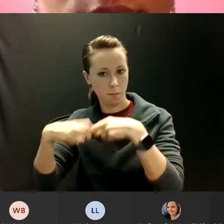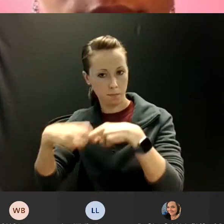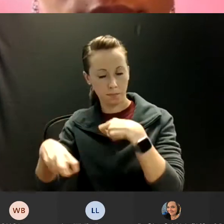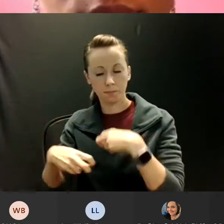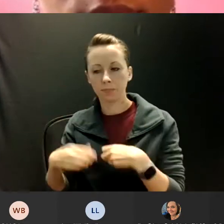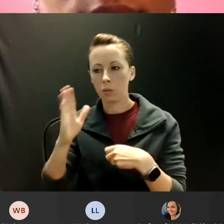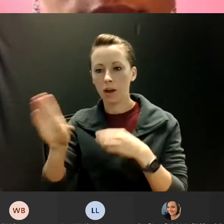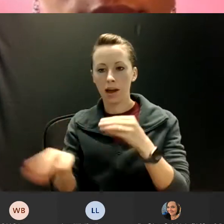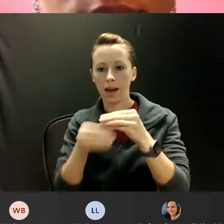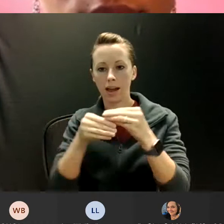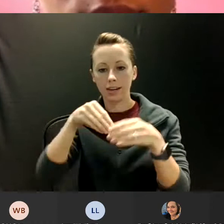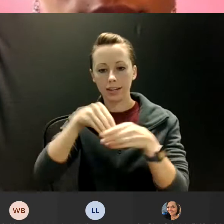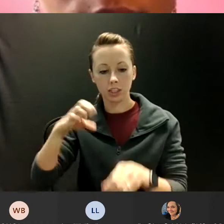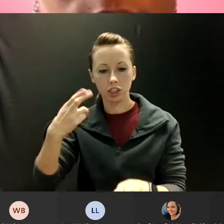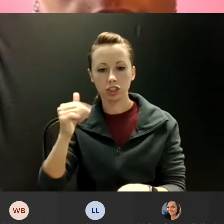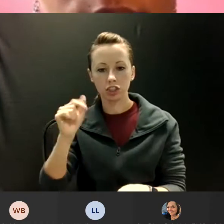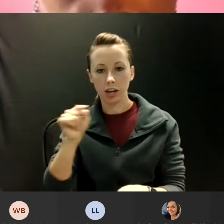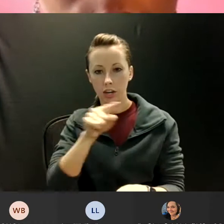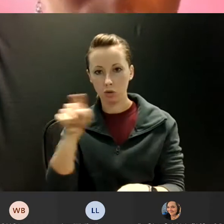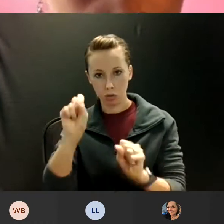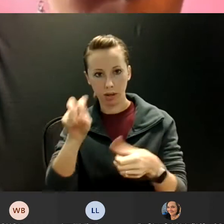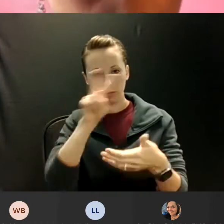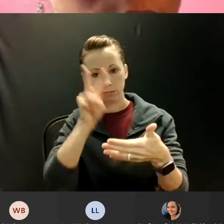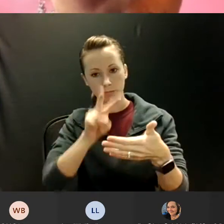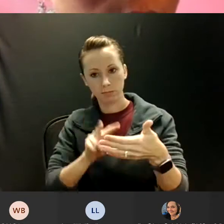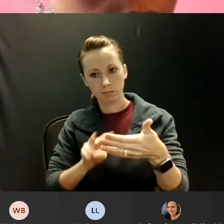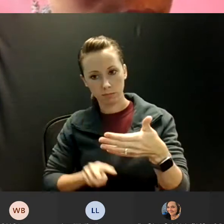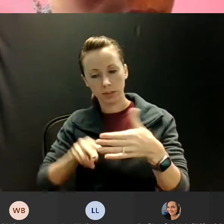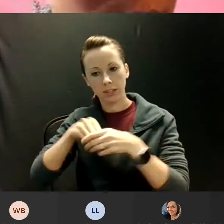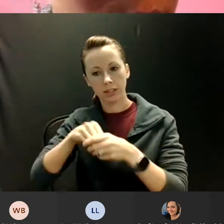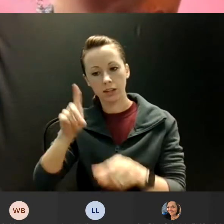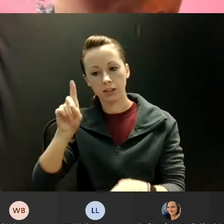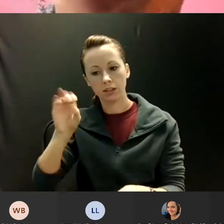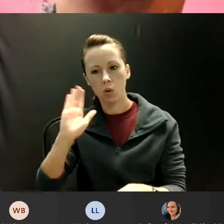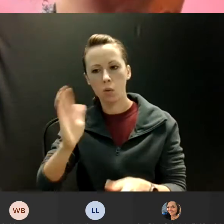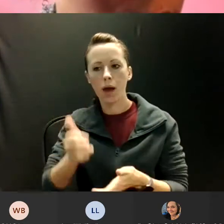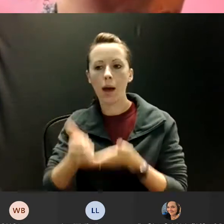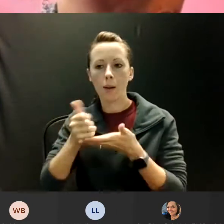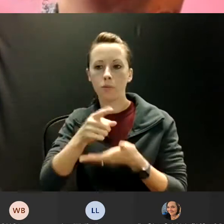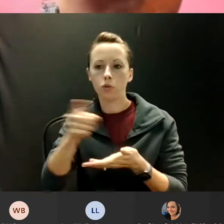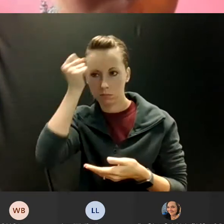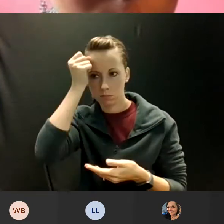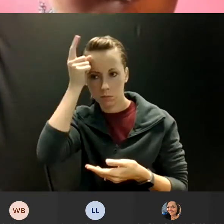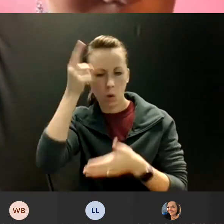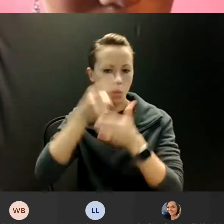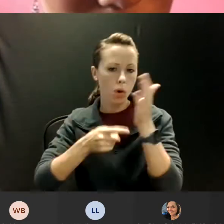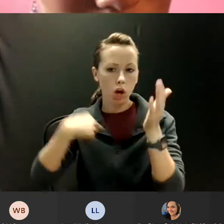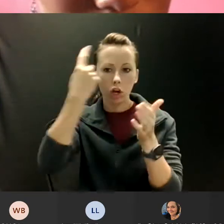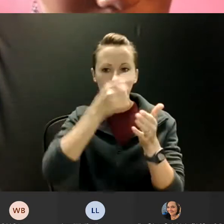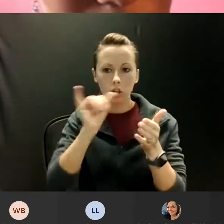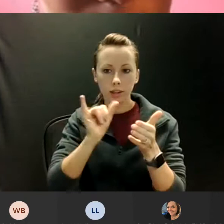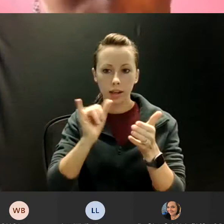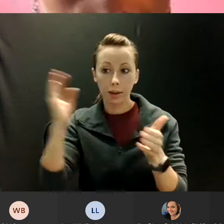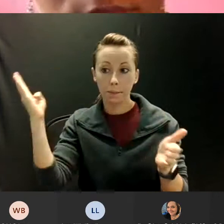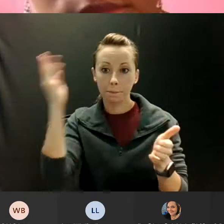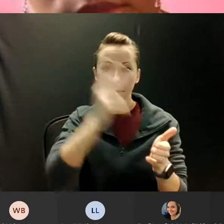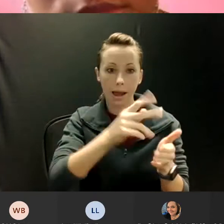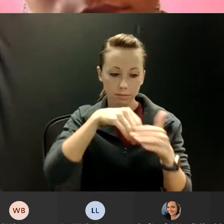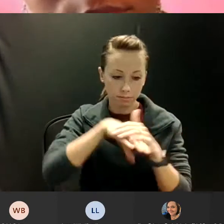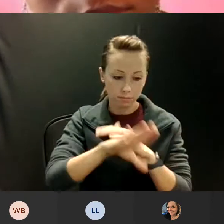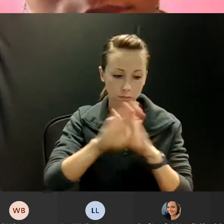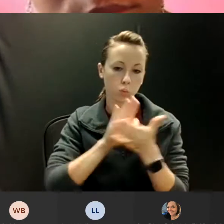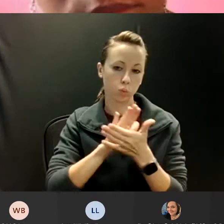look through the document, because I think it might help ease some of your concerns about what it's going to look like when you do go to face-to-face